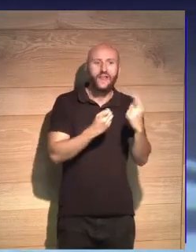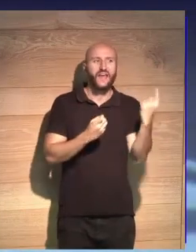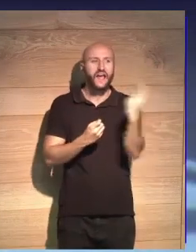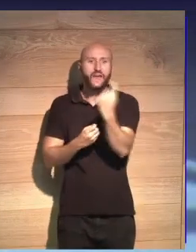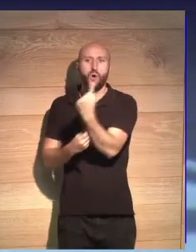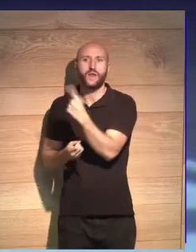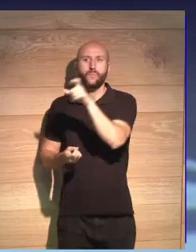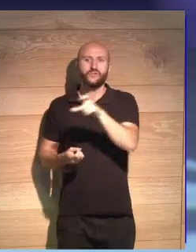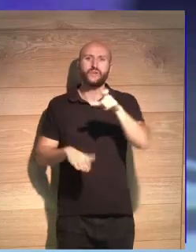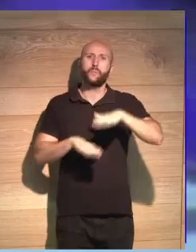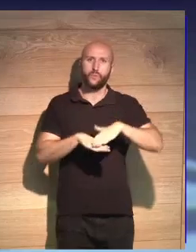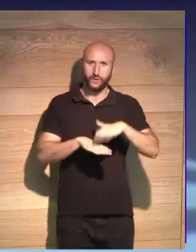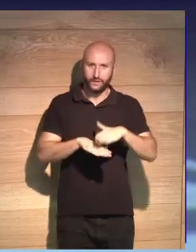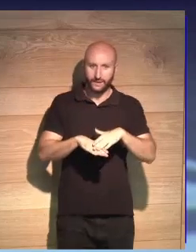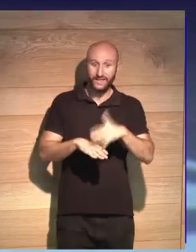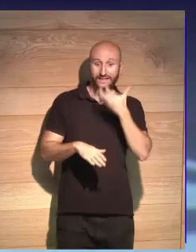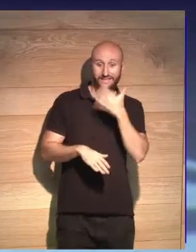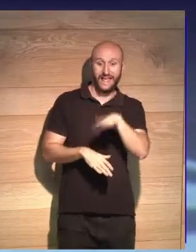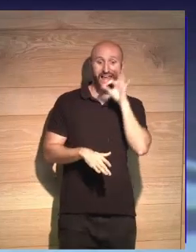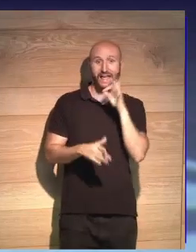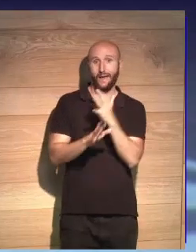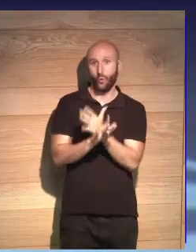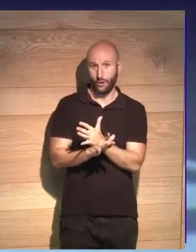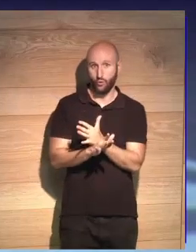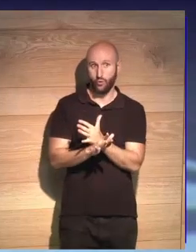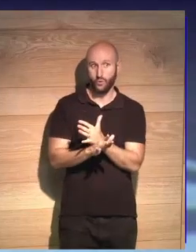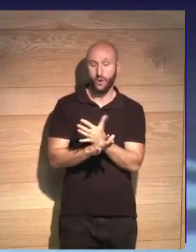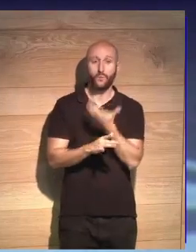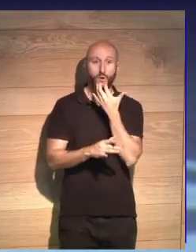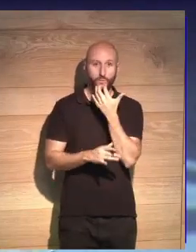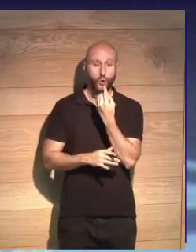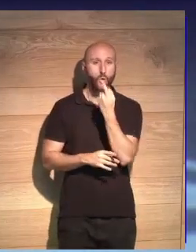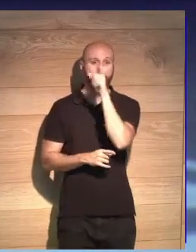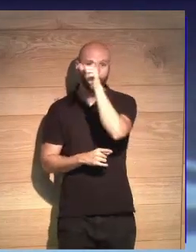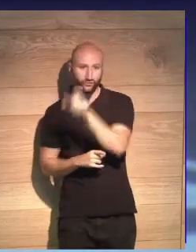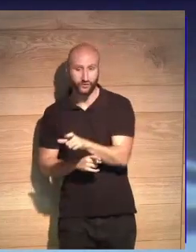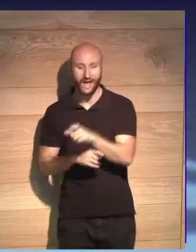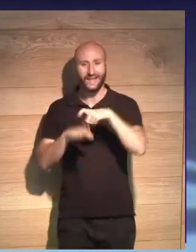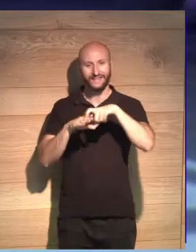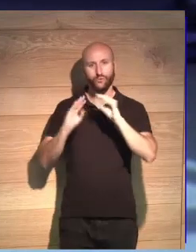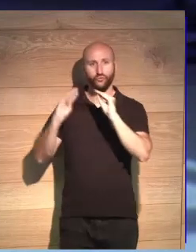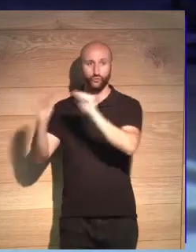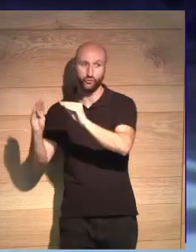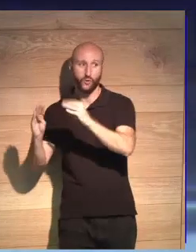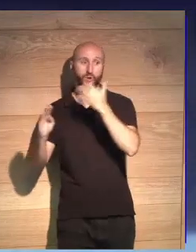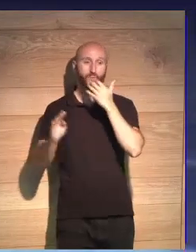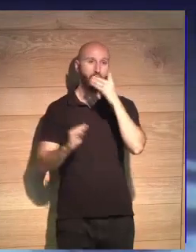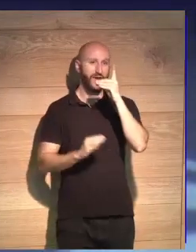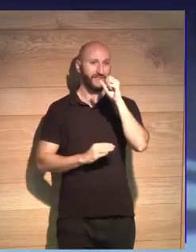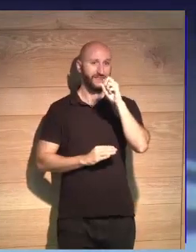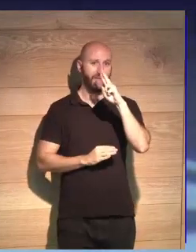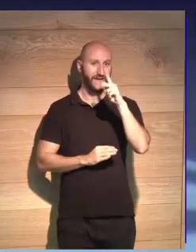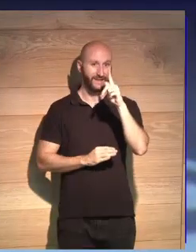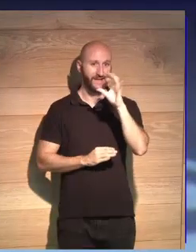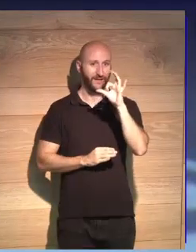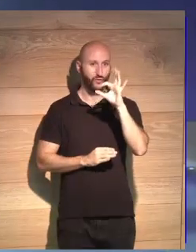the user and what needs the users have when they are facing a game. We do not have